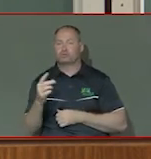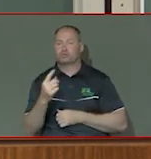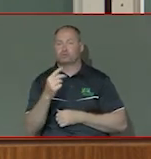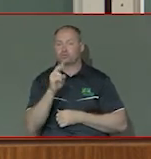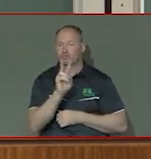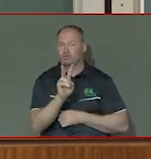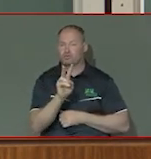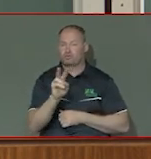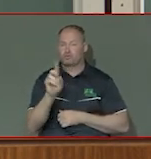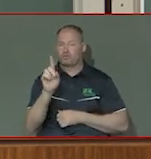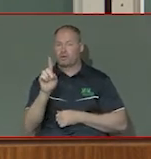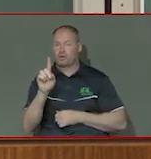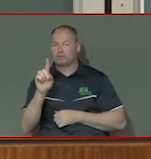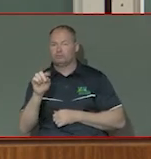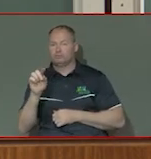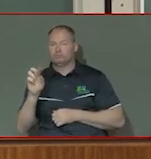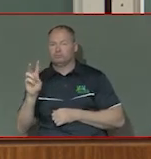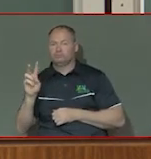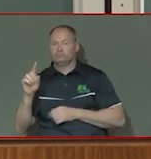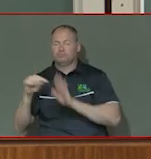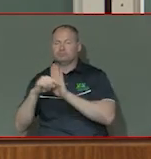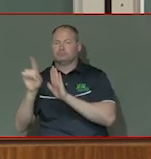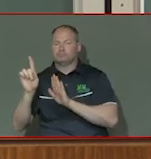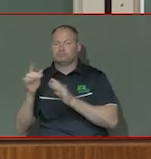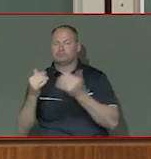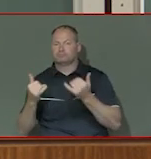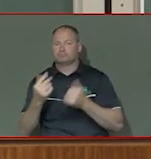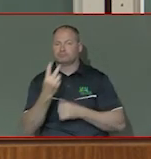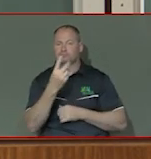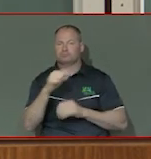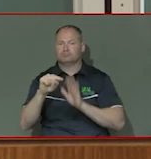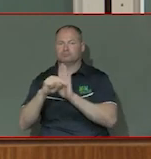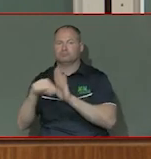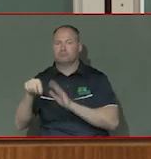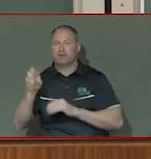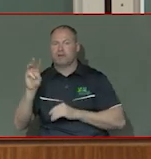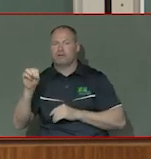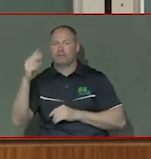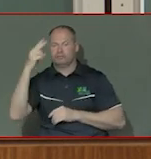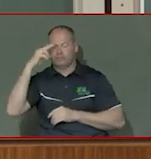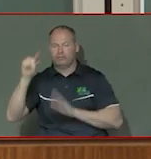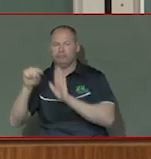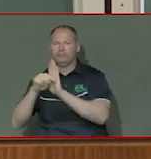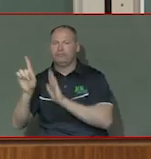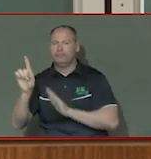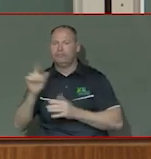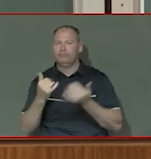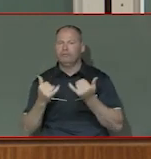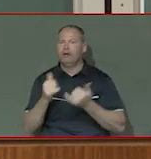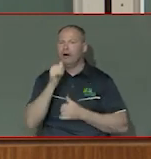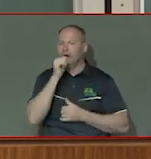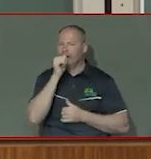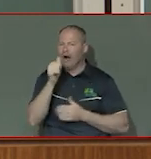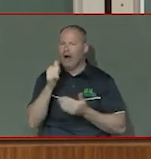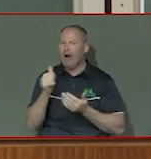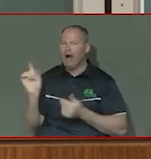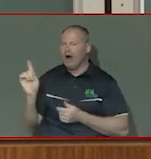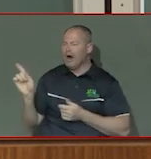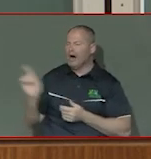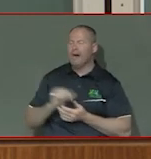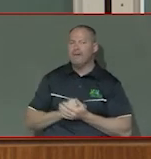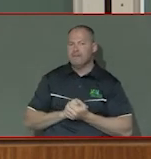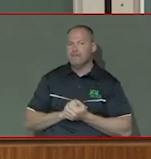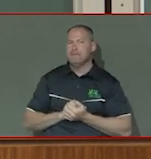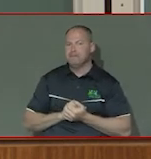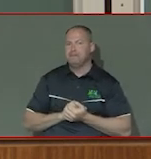m squared minus 1, which is 2 minus m squared minus 1, which is equal to 1 minus m squared. So